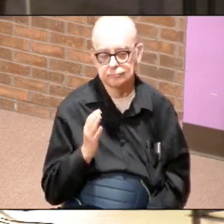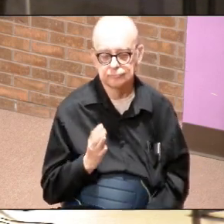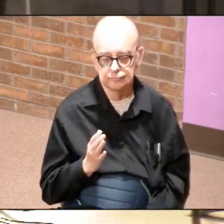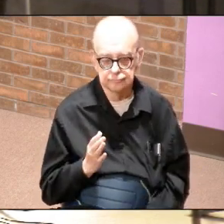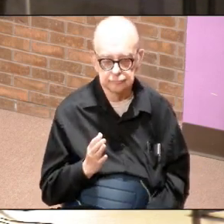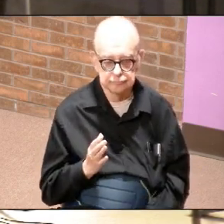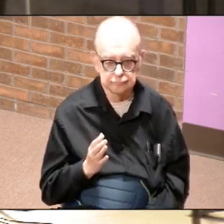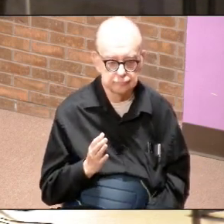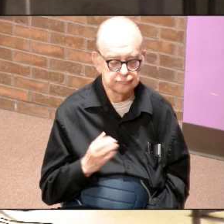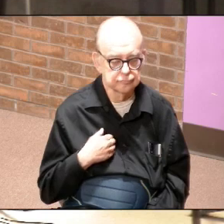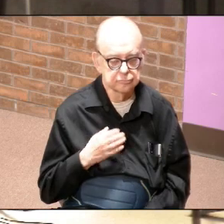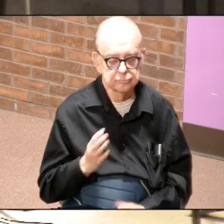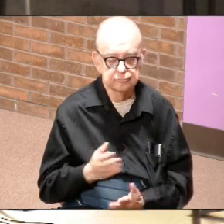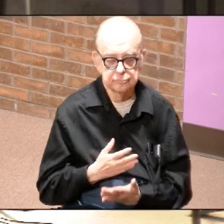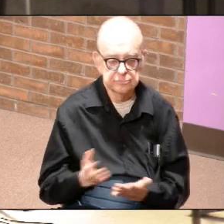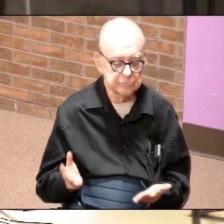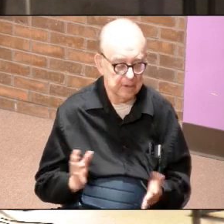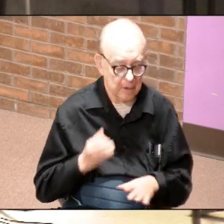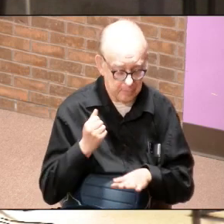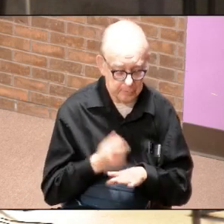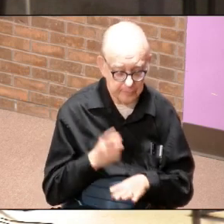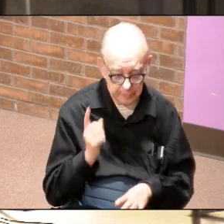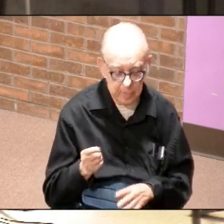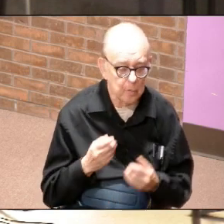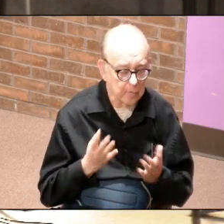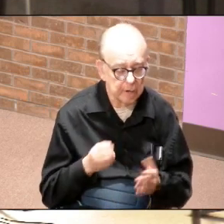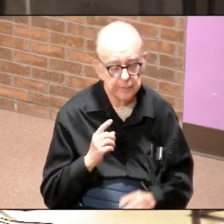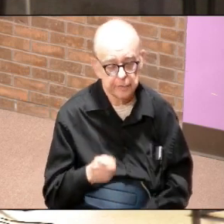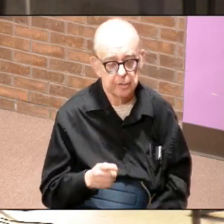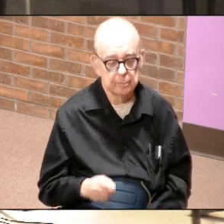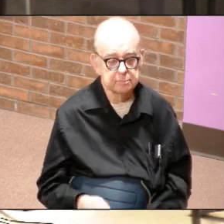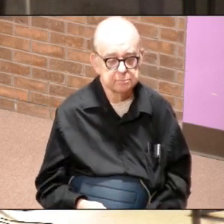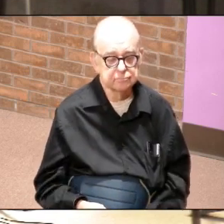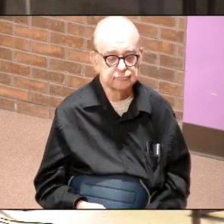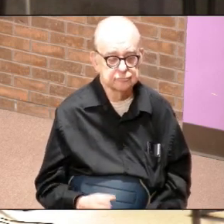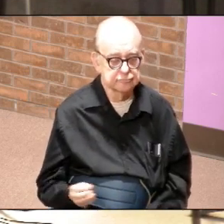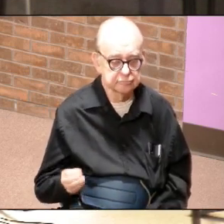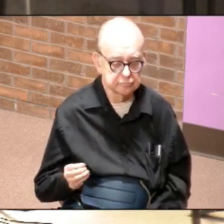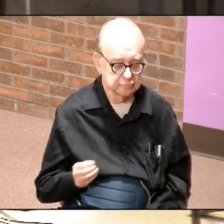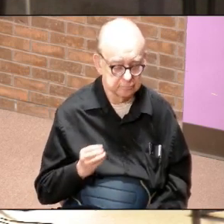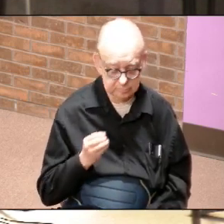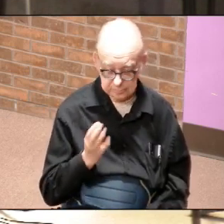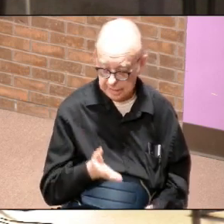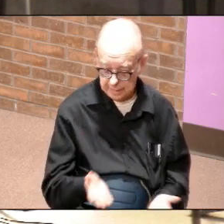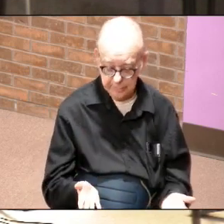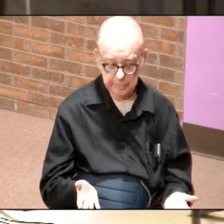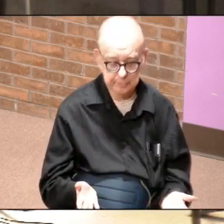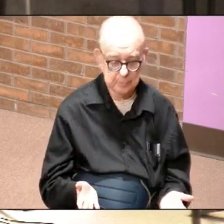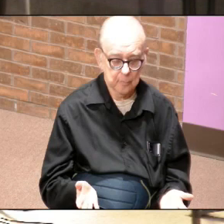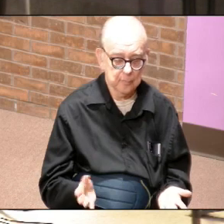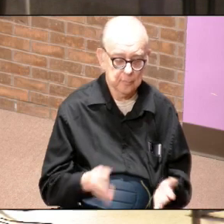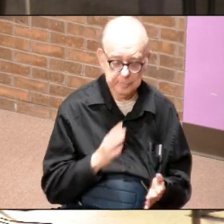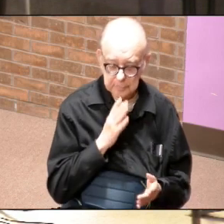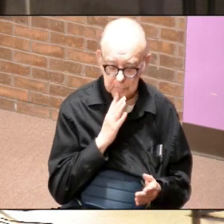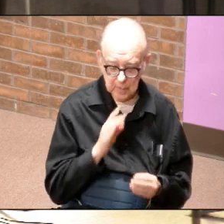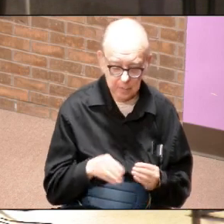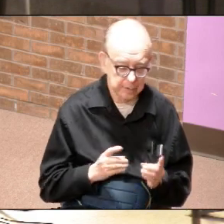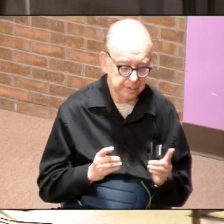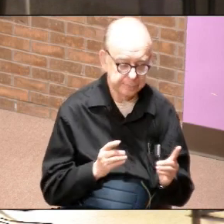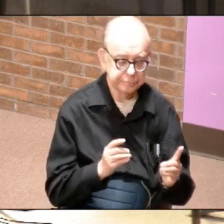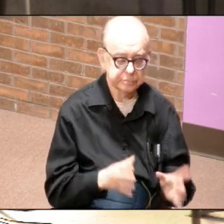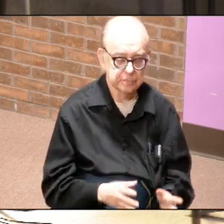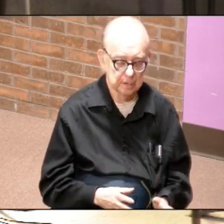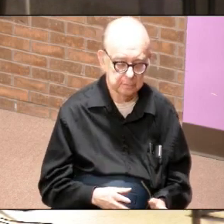God has got everything already prepared for you, waiting for you. And so he says, here it is. When he talked to his